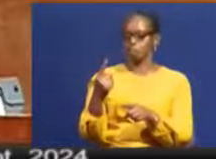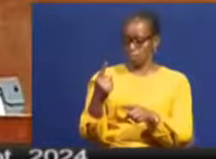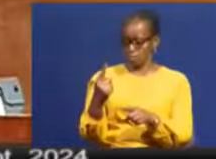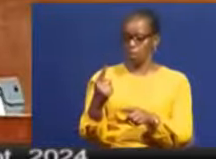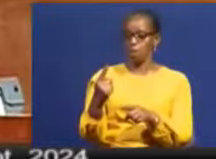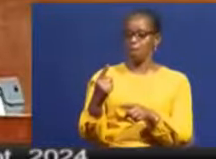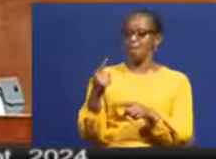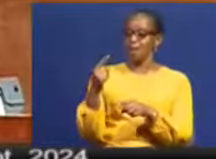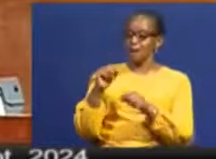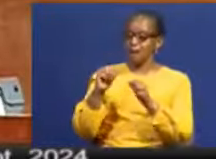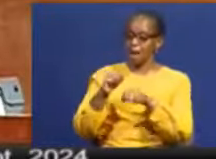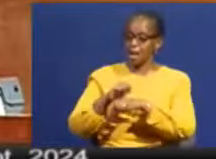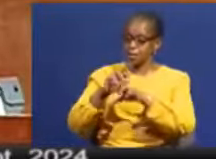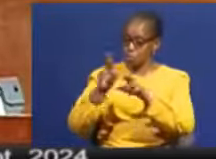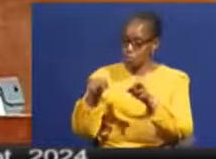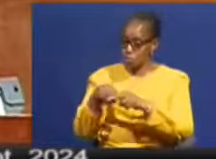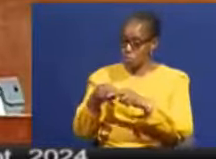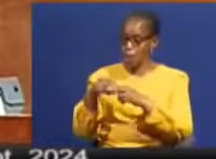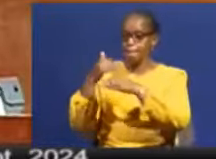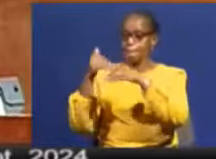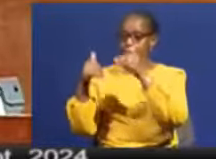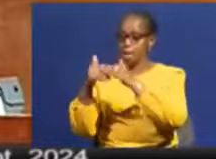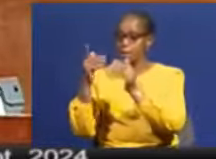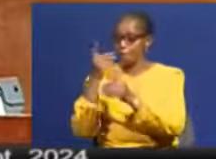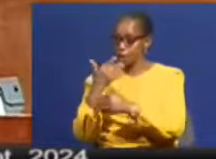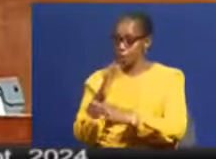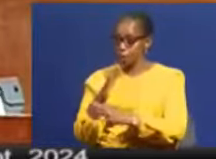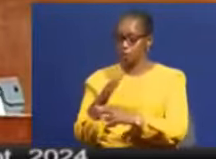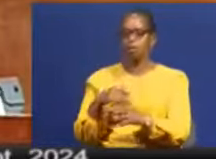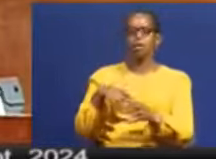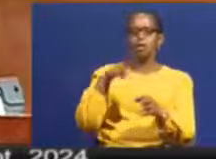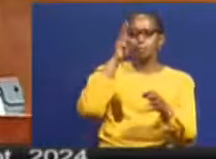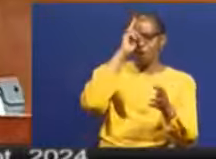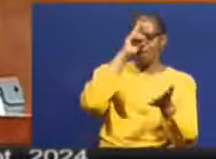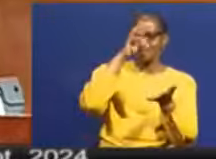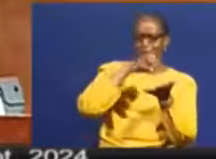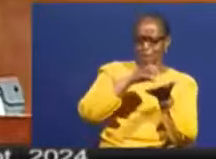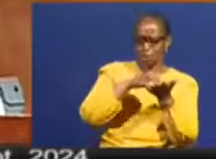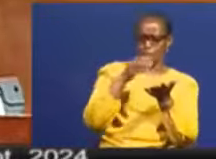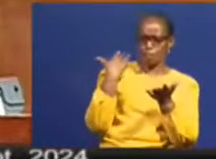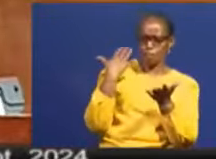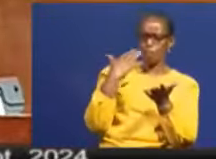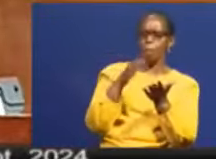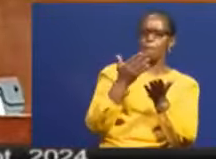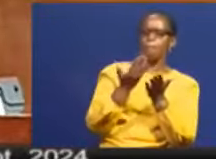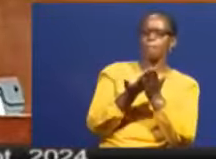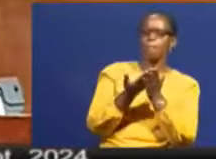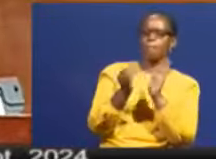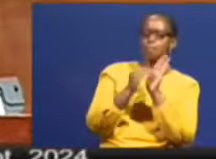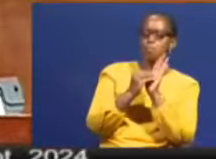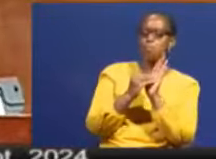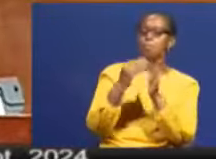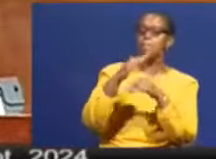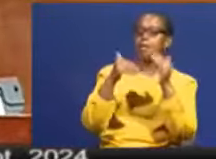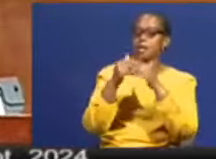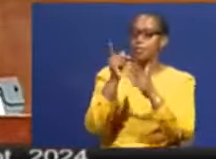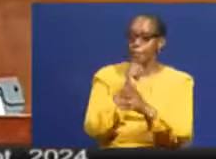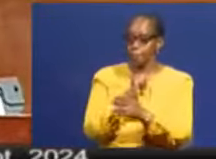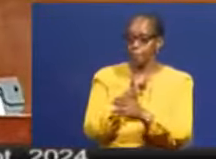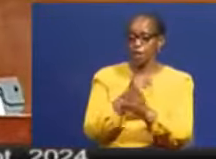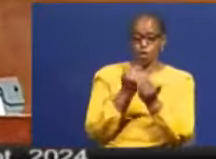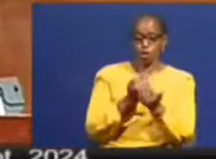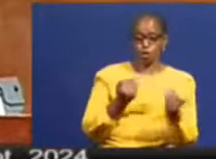been built. They have to go and see whether that police station has been built. They have to see whether that child has gotten bursary. And that is